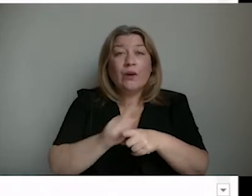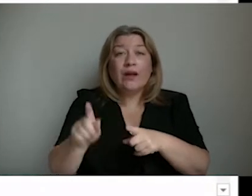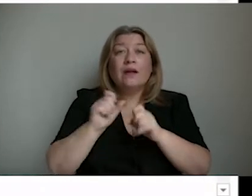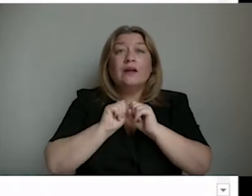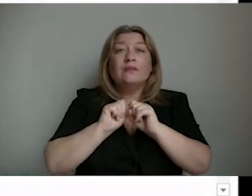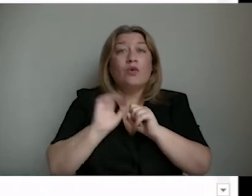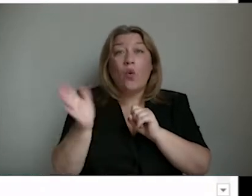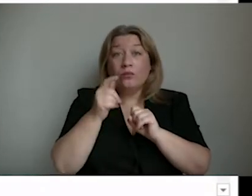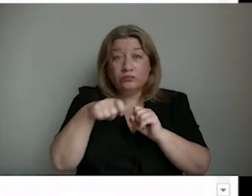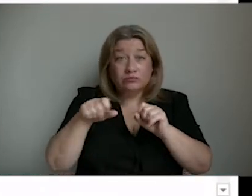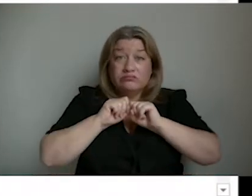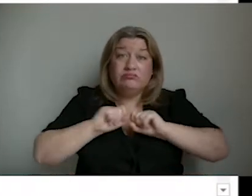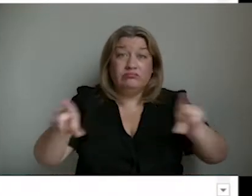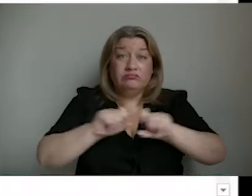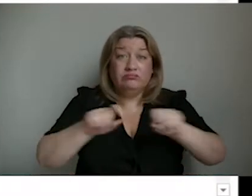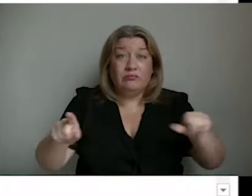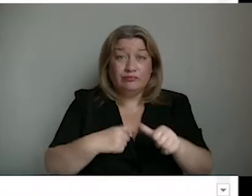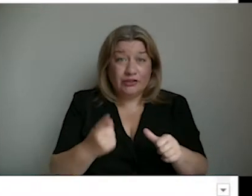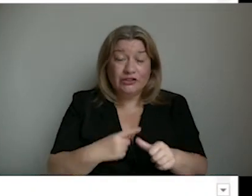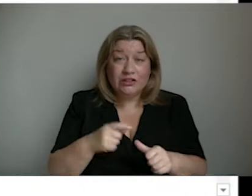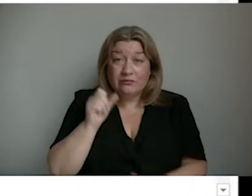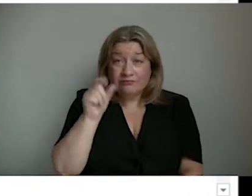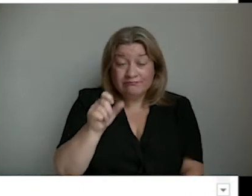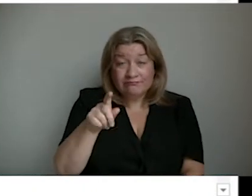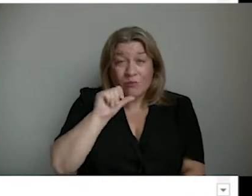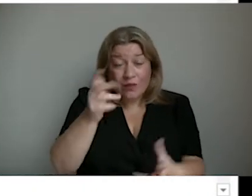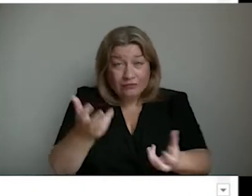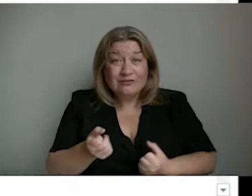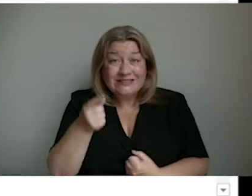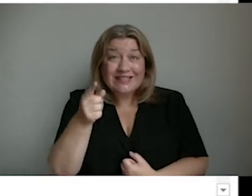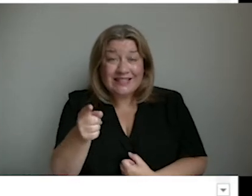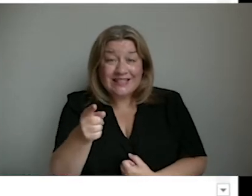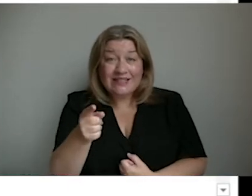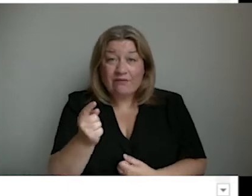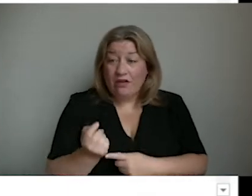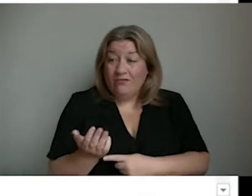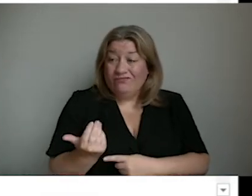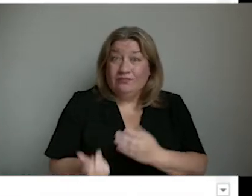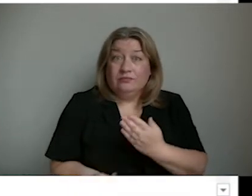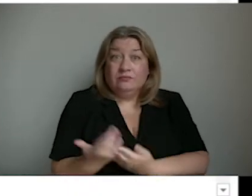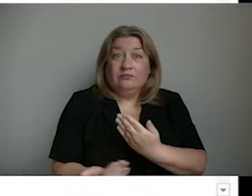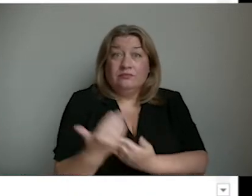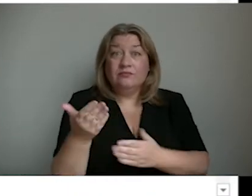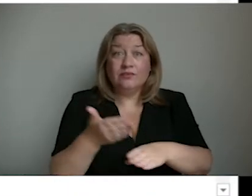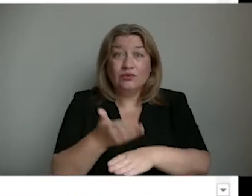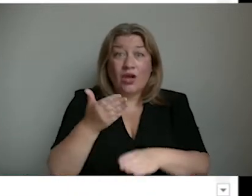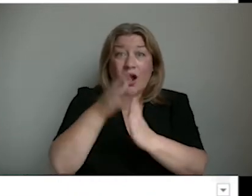once a week, and it's got all of our latest jobs on there, so you can see